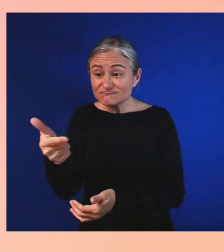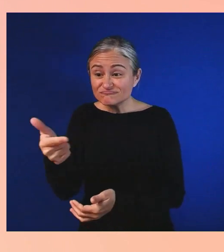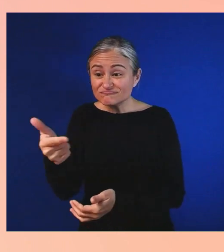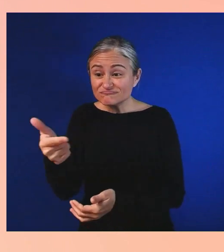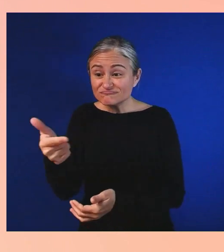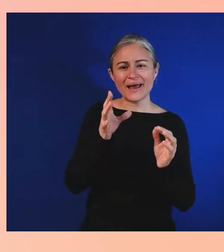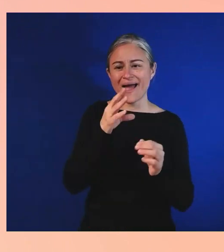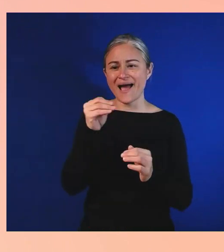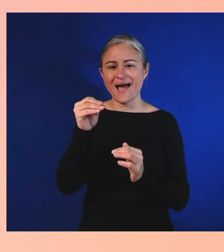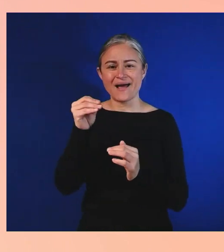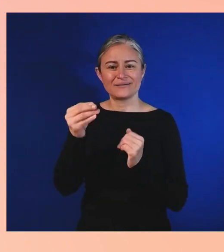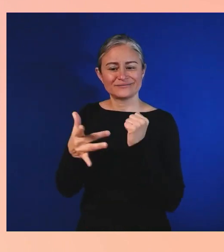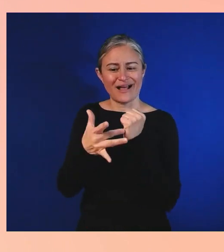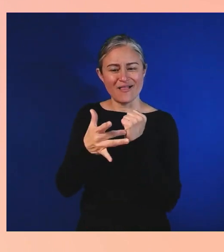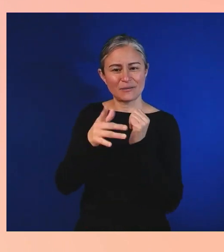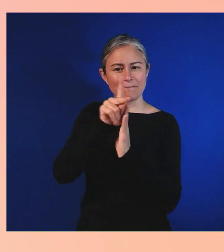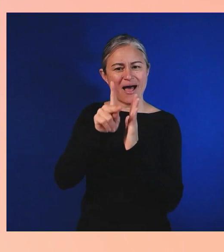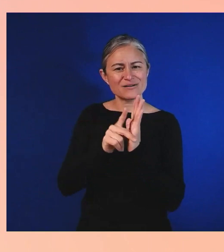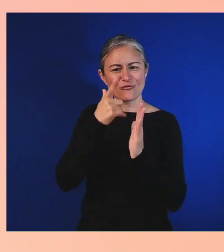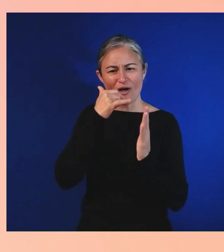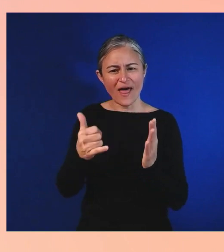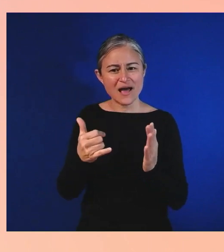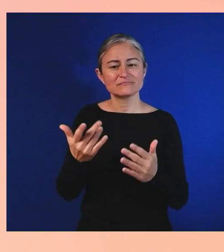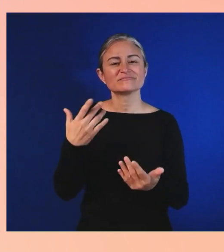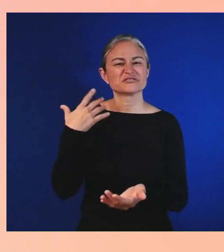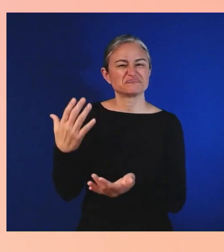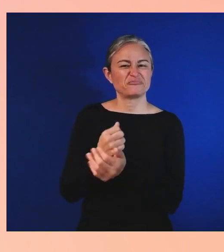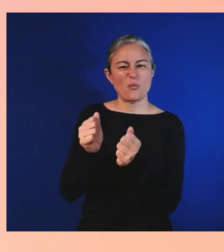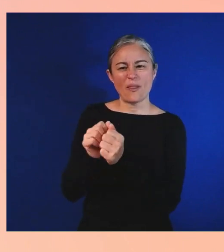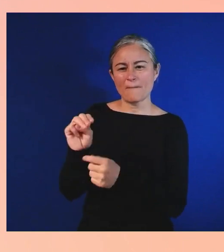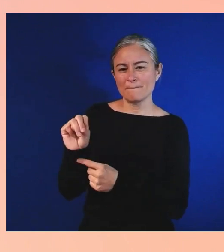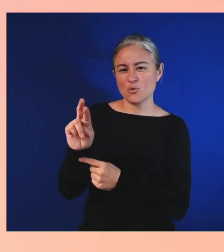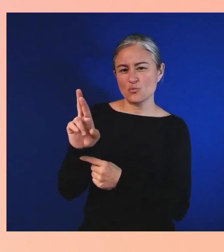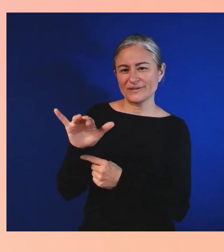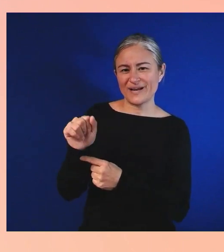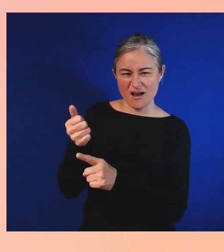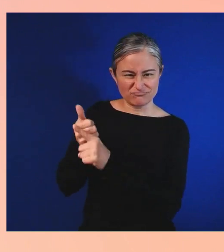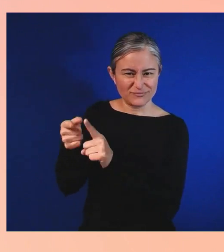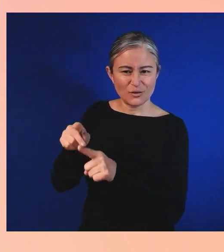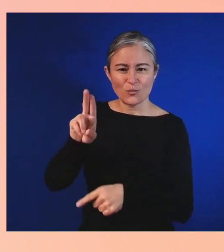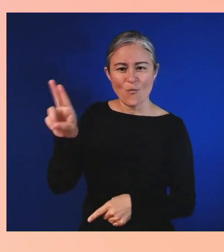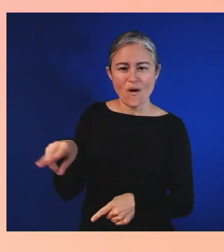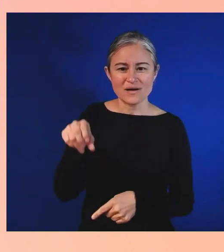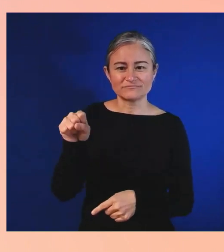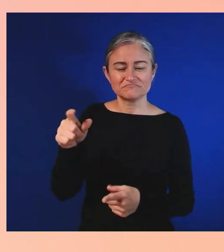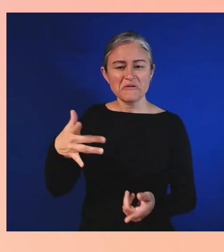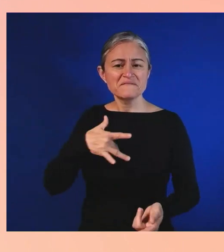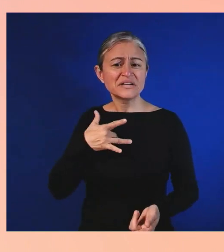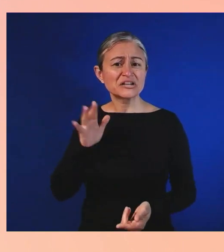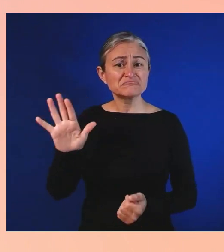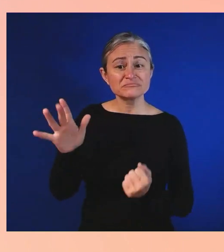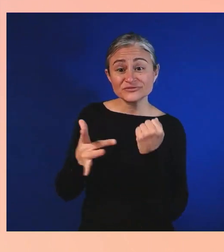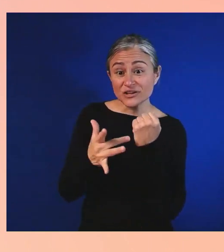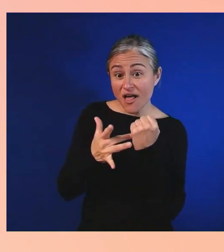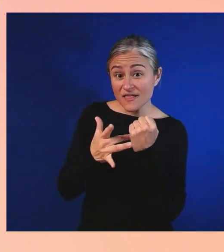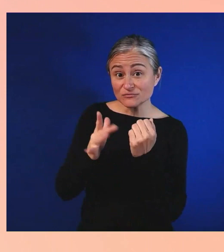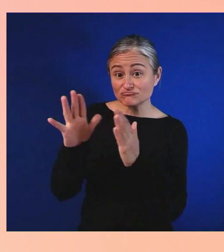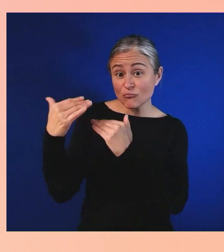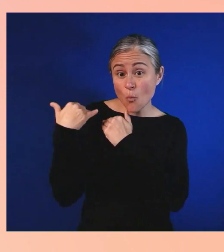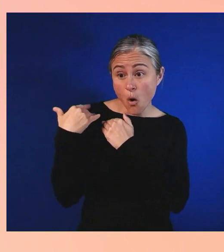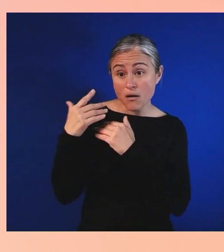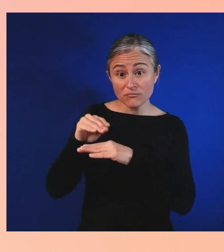policies. Where do you think technology has a role in shaping or enhancing accessibilities? And are there other policies that we should be